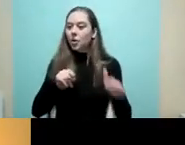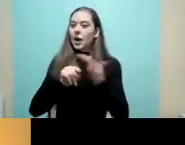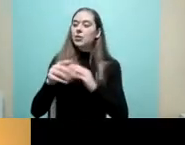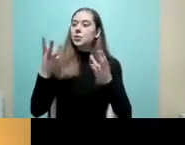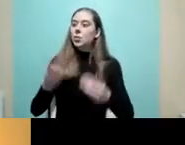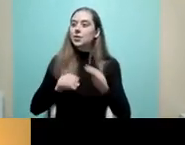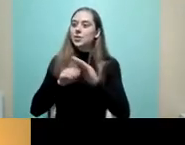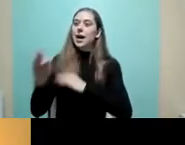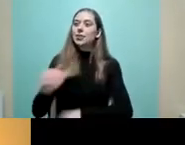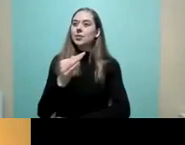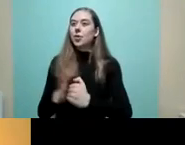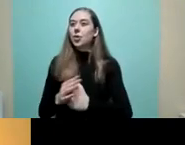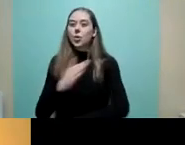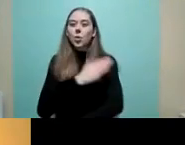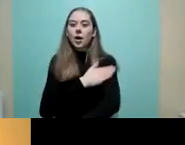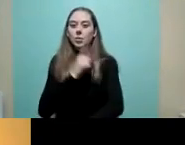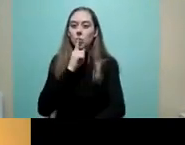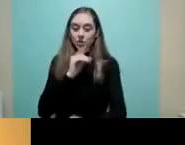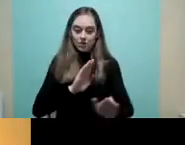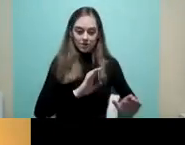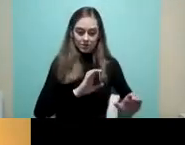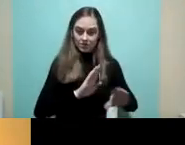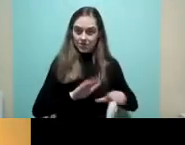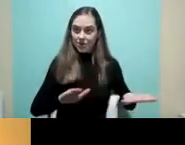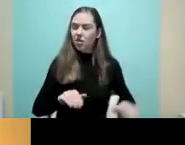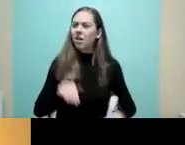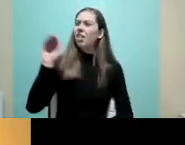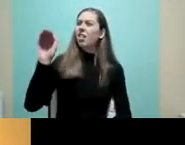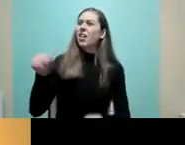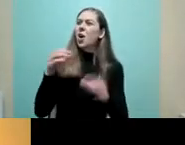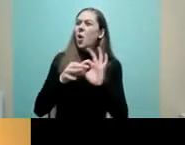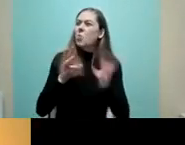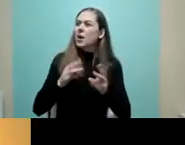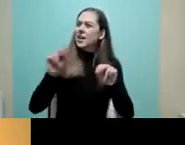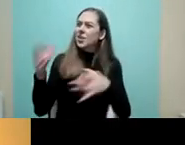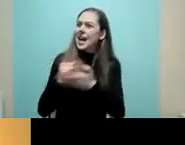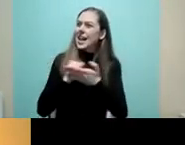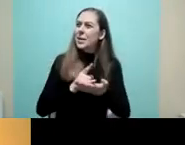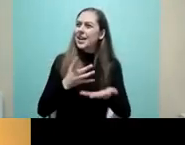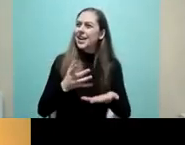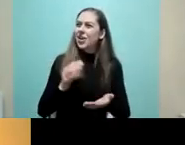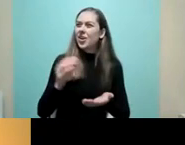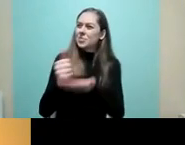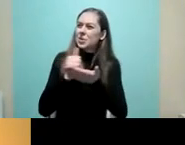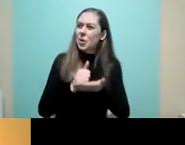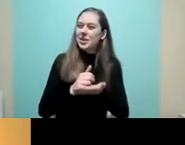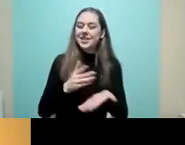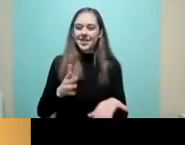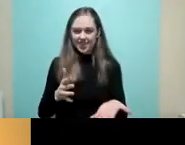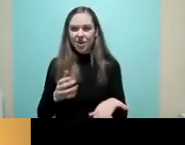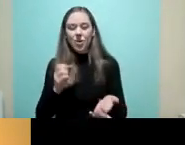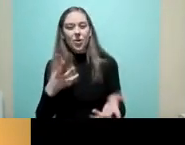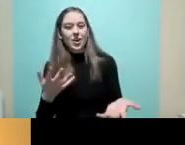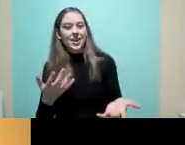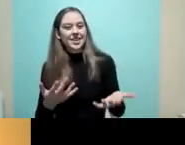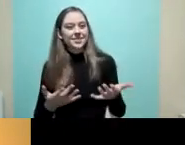Daddy, whatever, can you help me with my homeschooling? And then suddenly you're like, oh, I have to get this in by 2 o'clock, and suddenly it's 1 o'clock, and